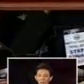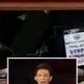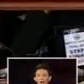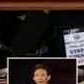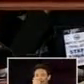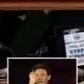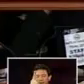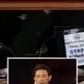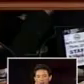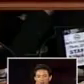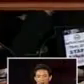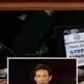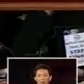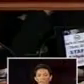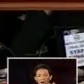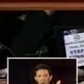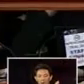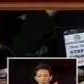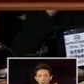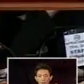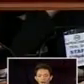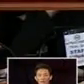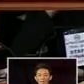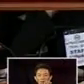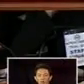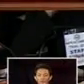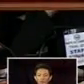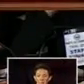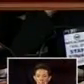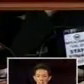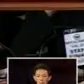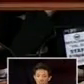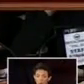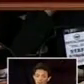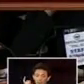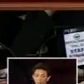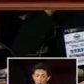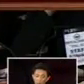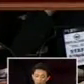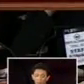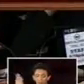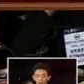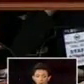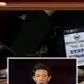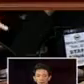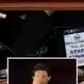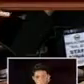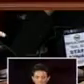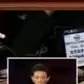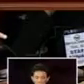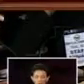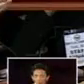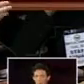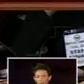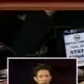nyo sa 1405? Kailangan orderan pa yung banko na dalin dito or the mere fact na may pumunta sa inyo na kahit anong